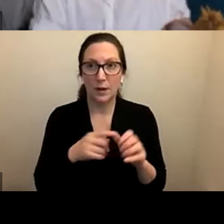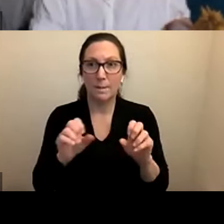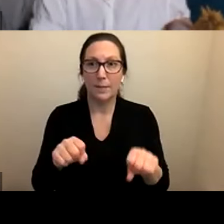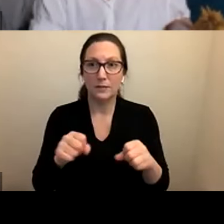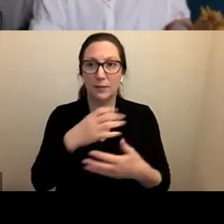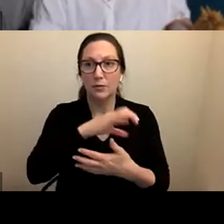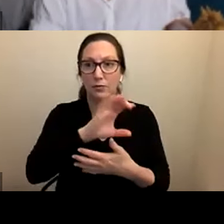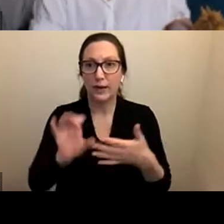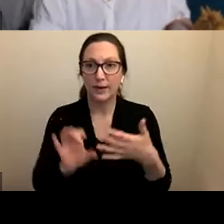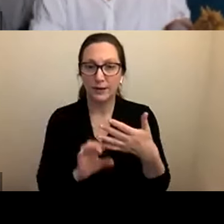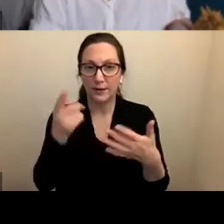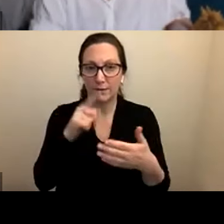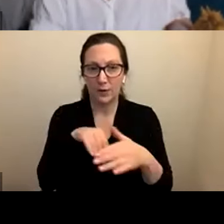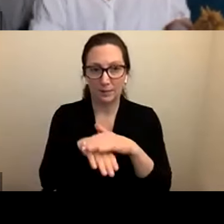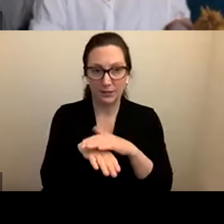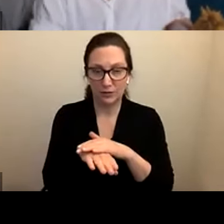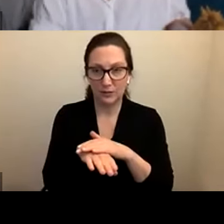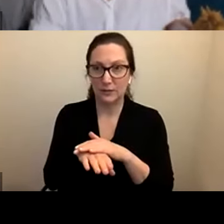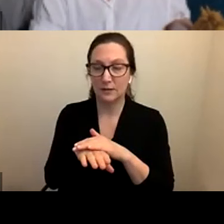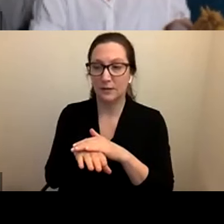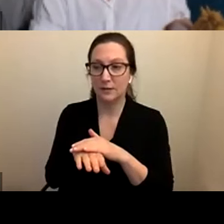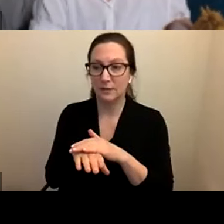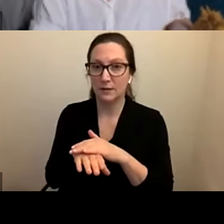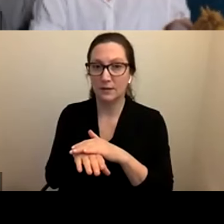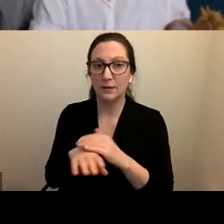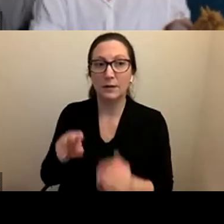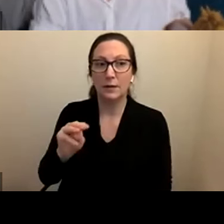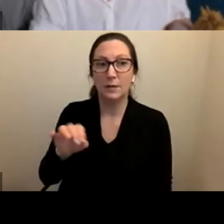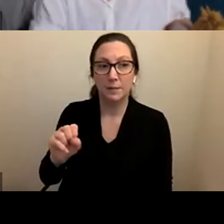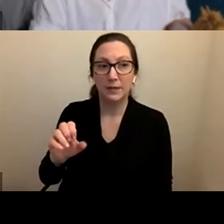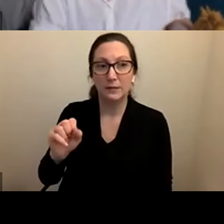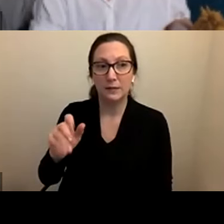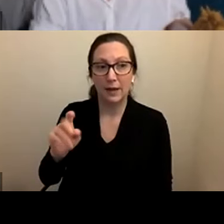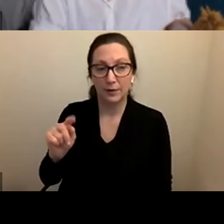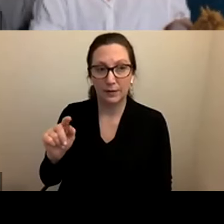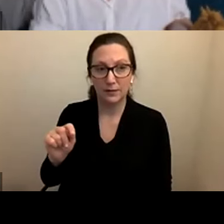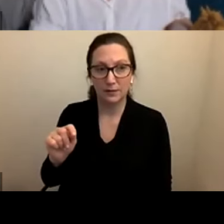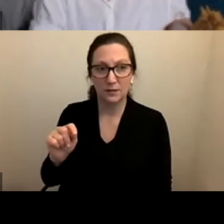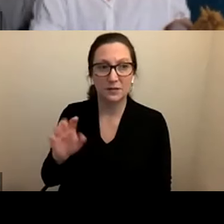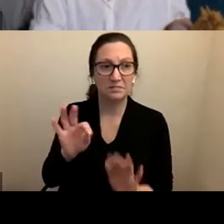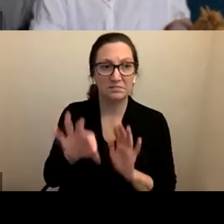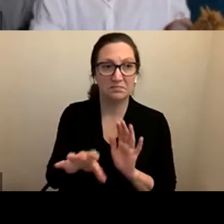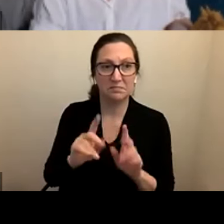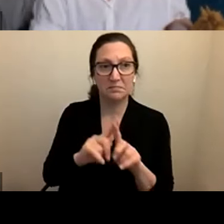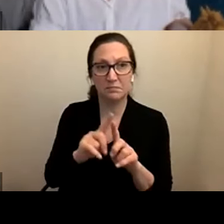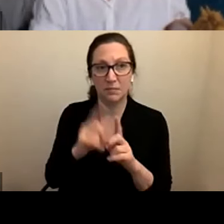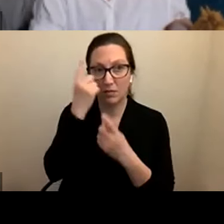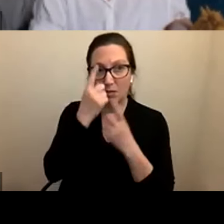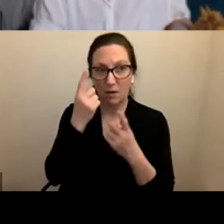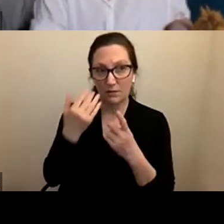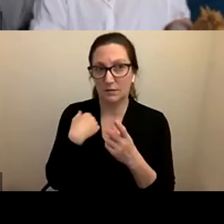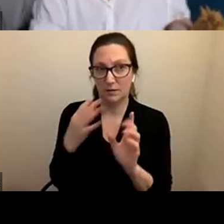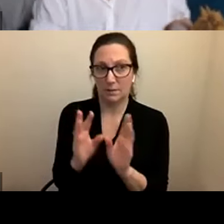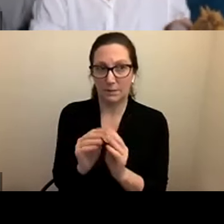for admissions. And I believe that Ms. Scarrett offered some thoughts at the last meeting, which